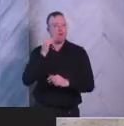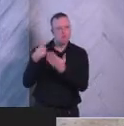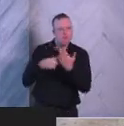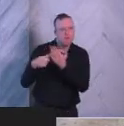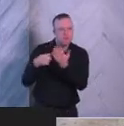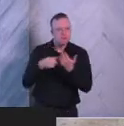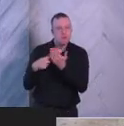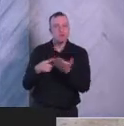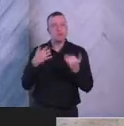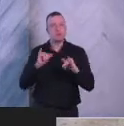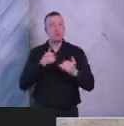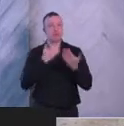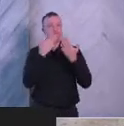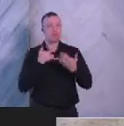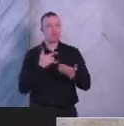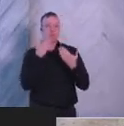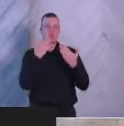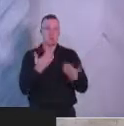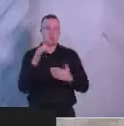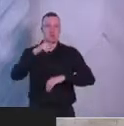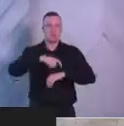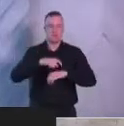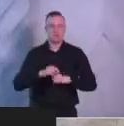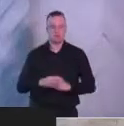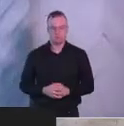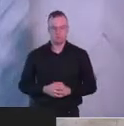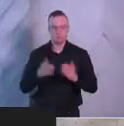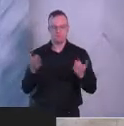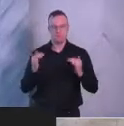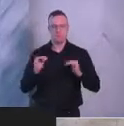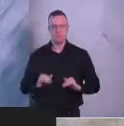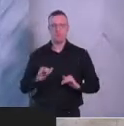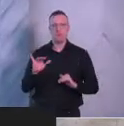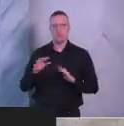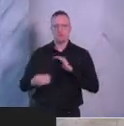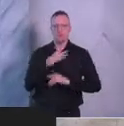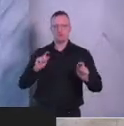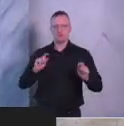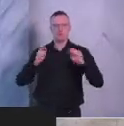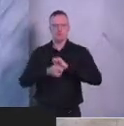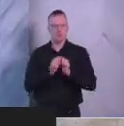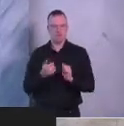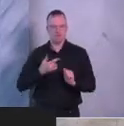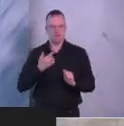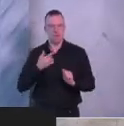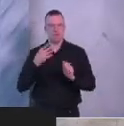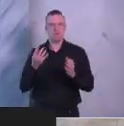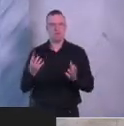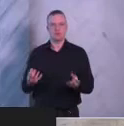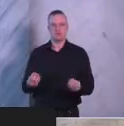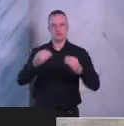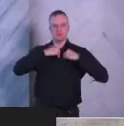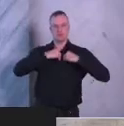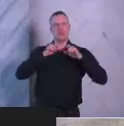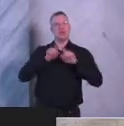still very thankful for that time. I think that has changed me and has given me, in the Dutch